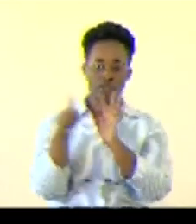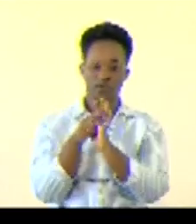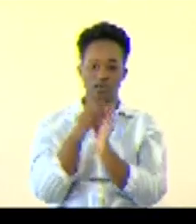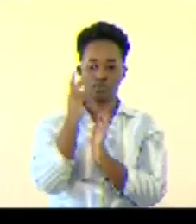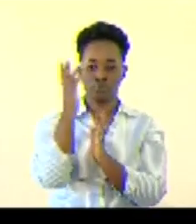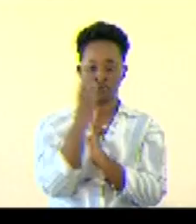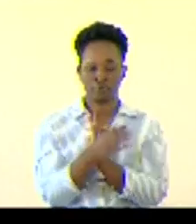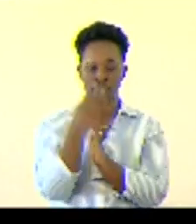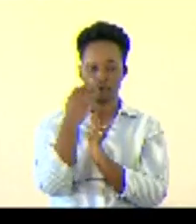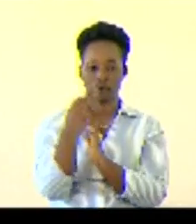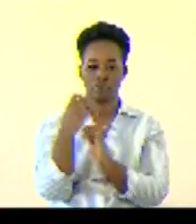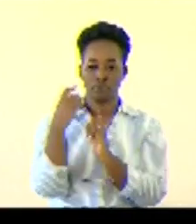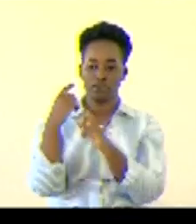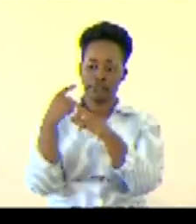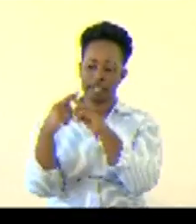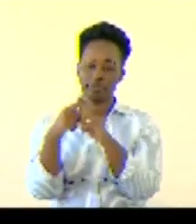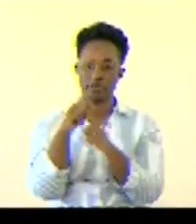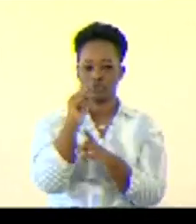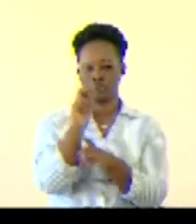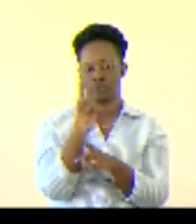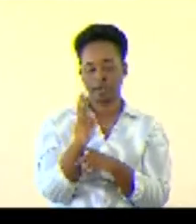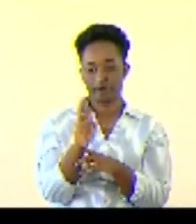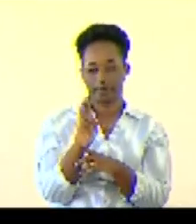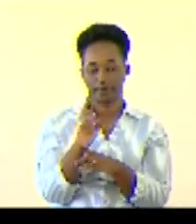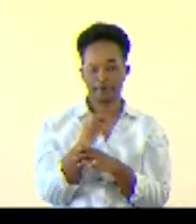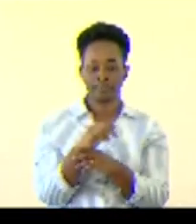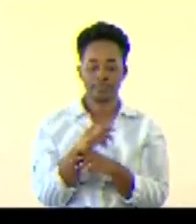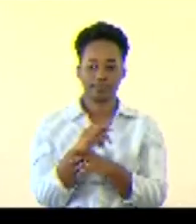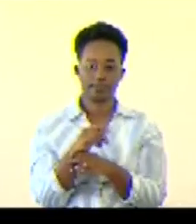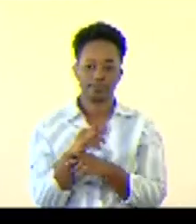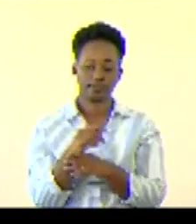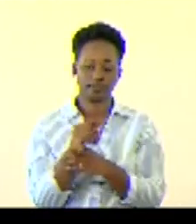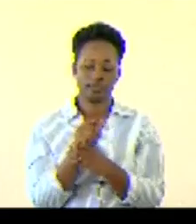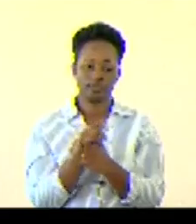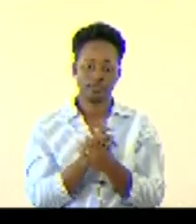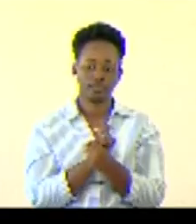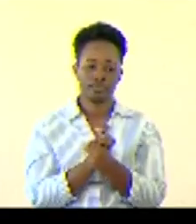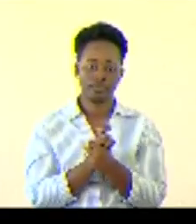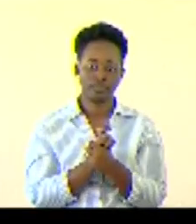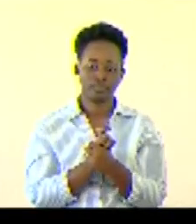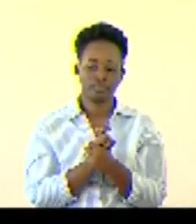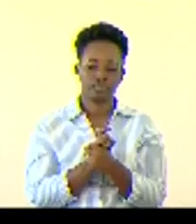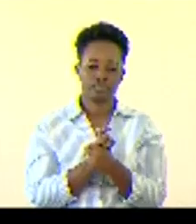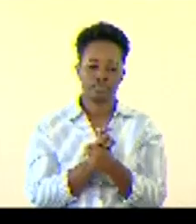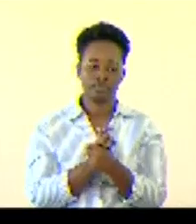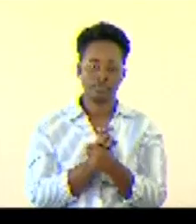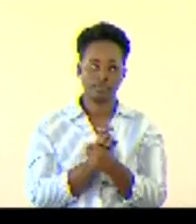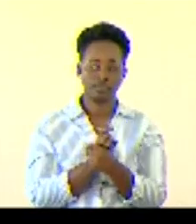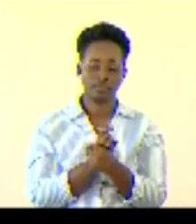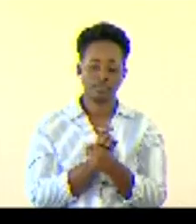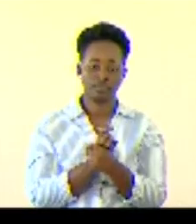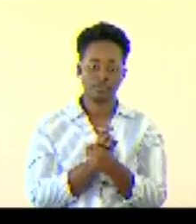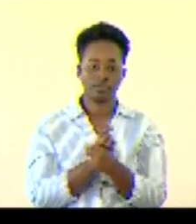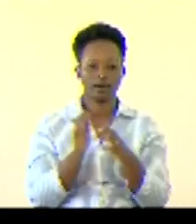total revenue. Total costs is 2/3 of total revenue, of